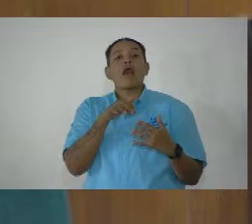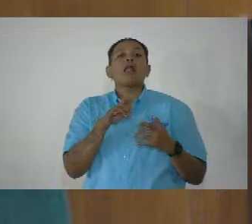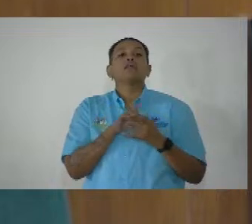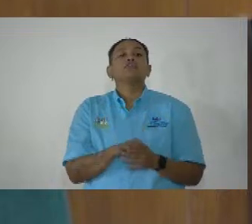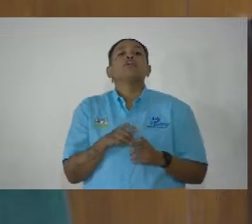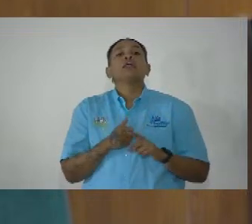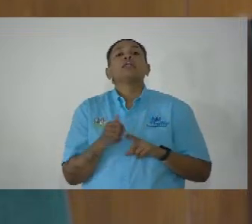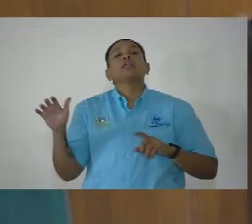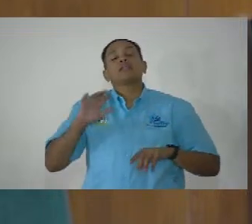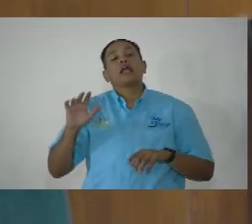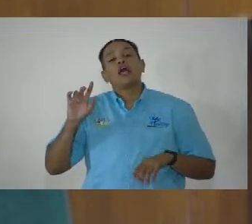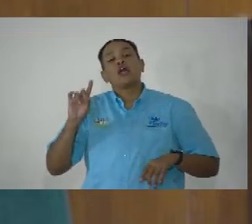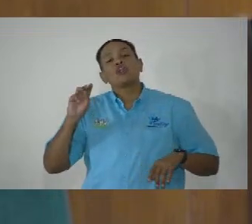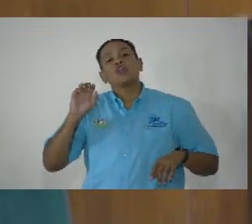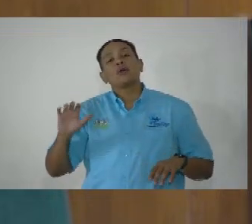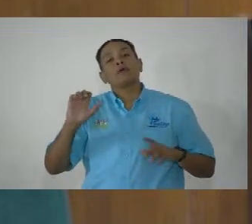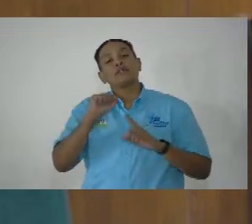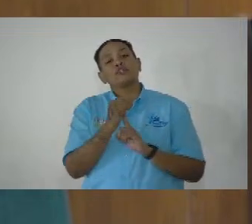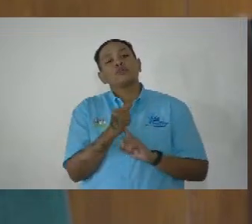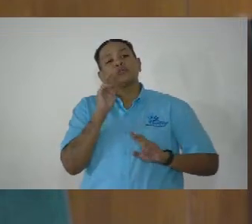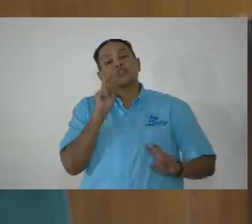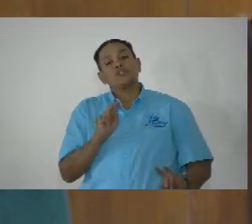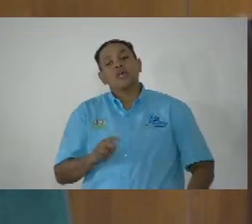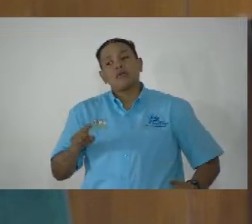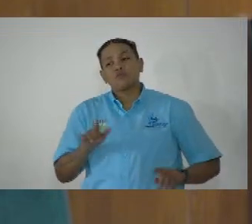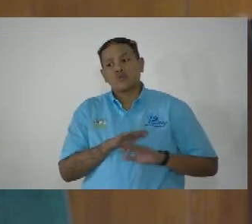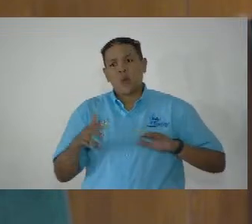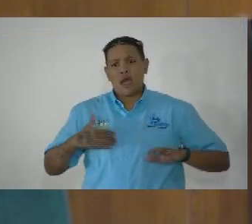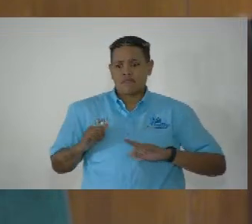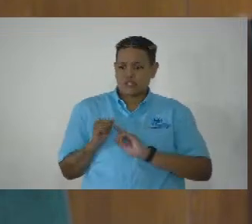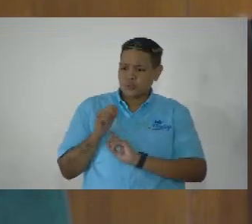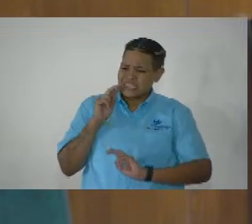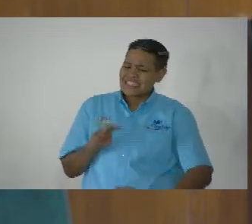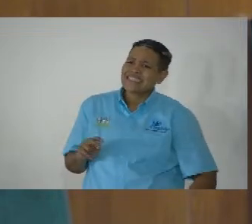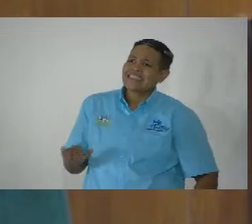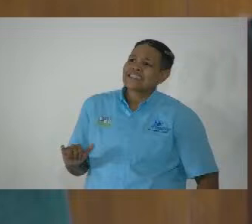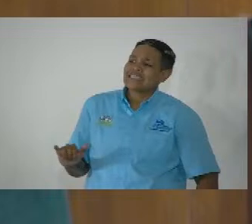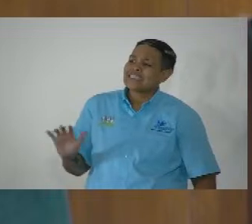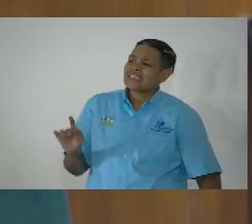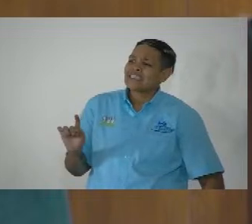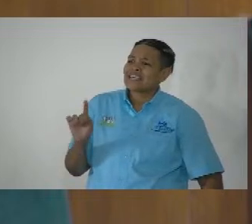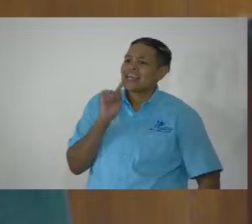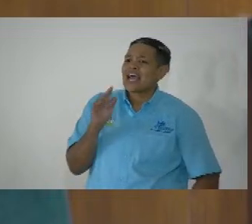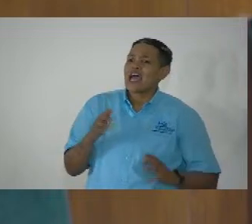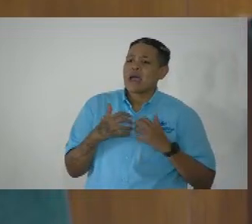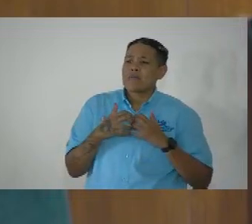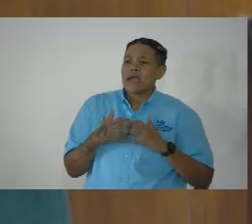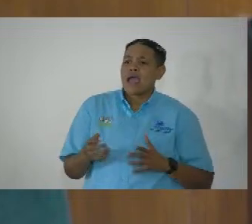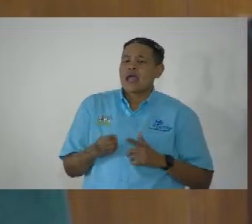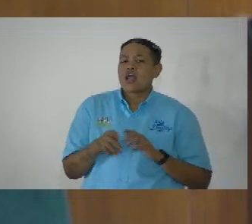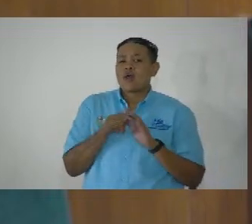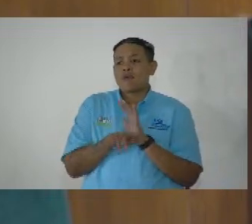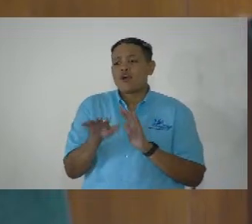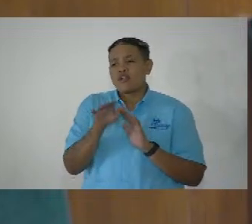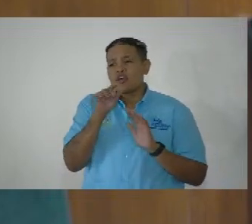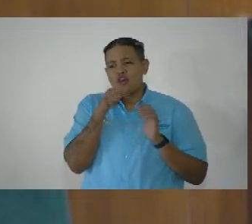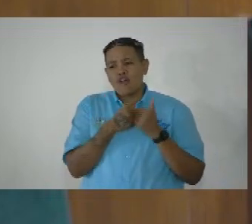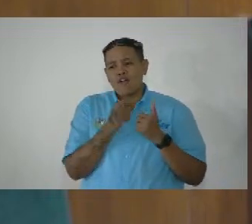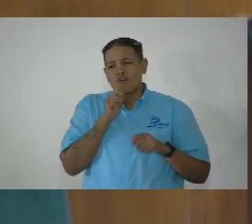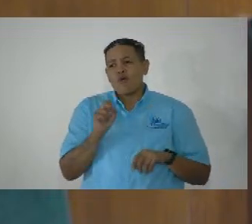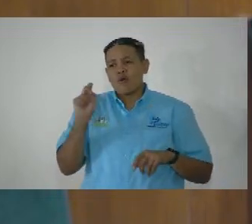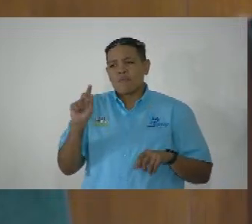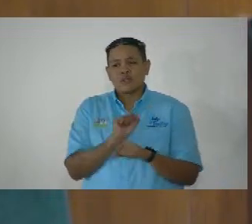in their domestic situation. So that you don't have a situation where a mechanic murders their girlfriend and goes back